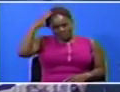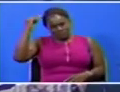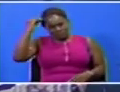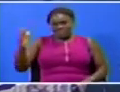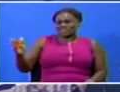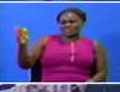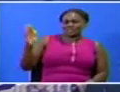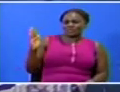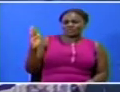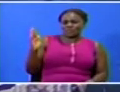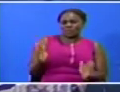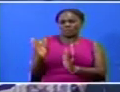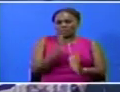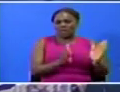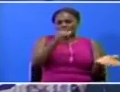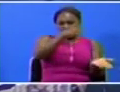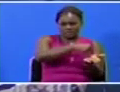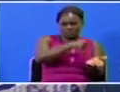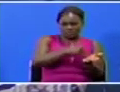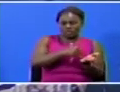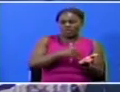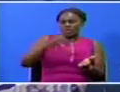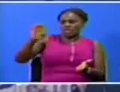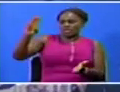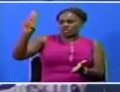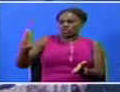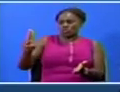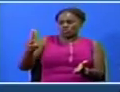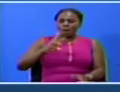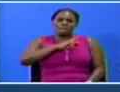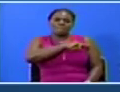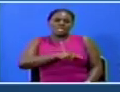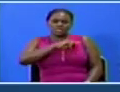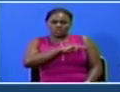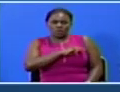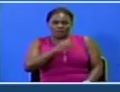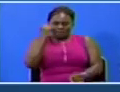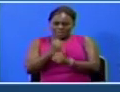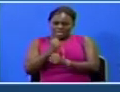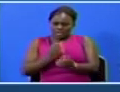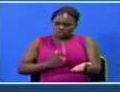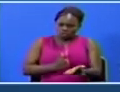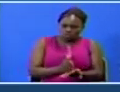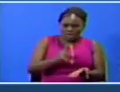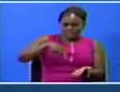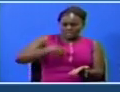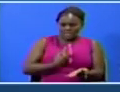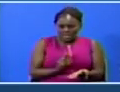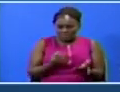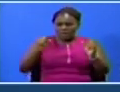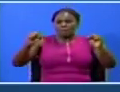security architecture, including the African Union mission, AMISOM. We need to make sure that we are able to